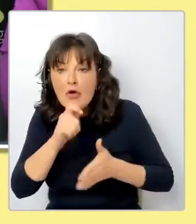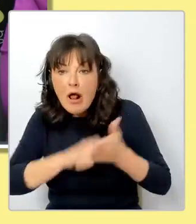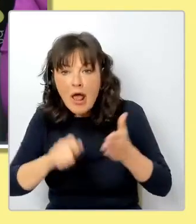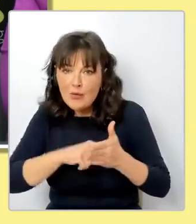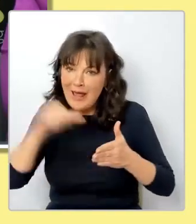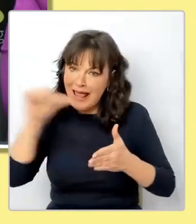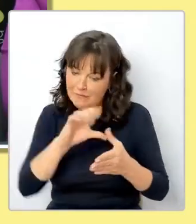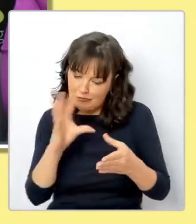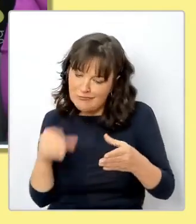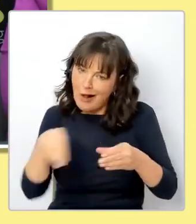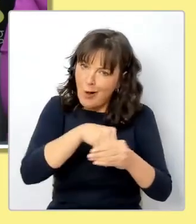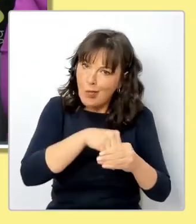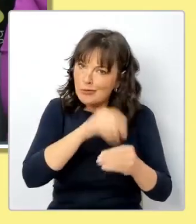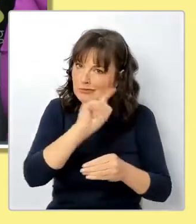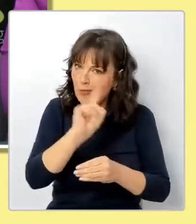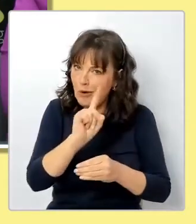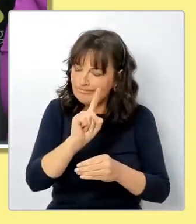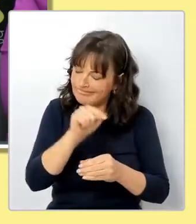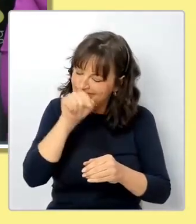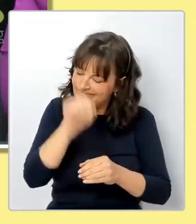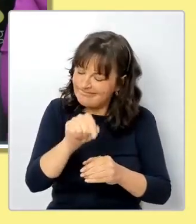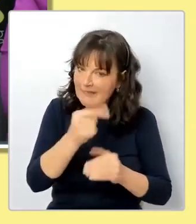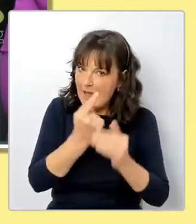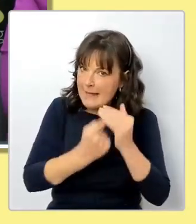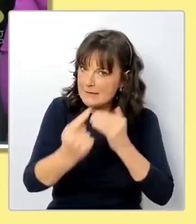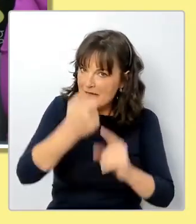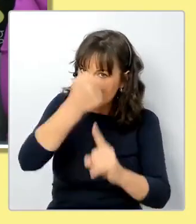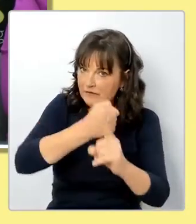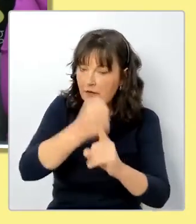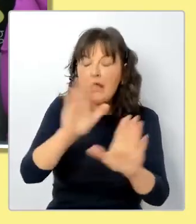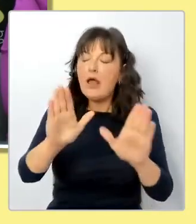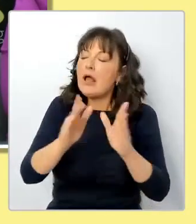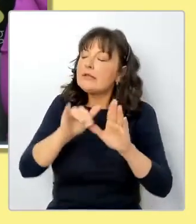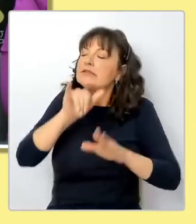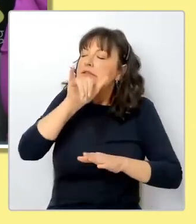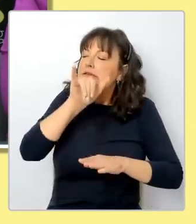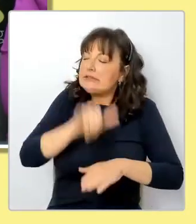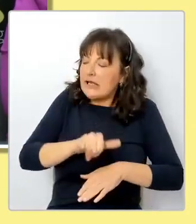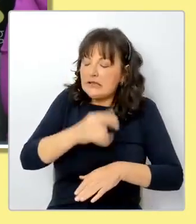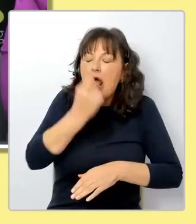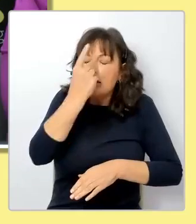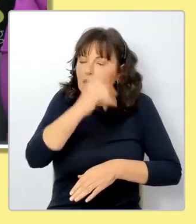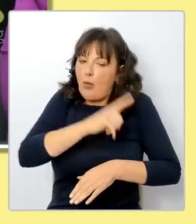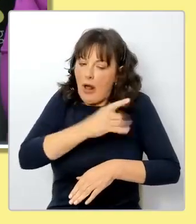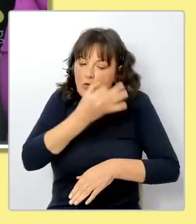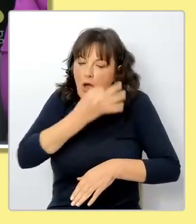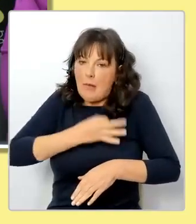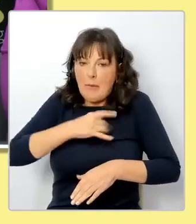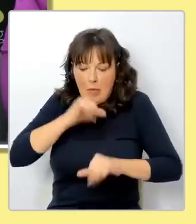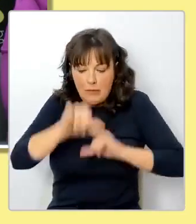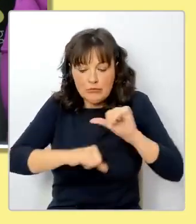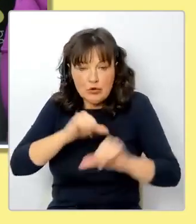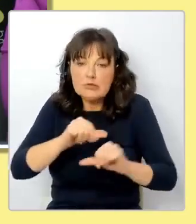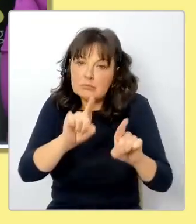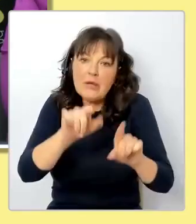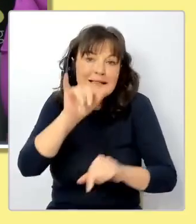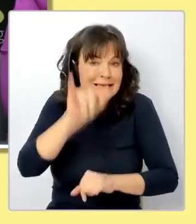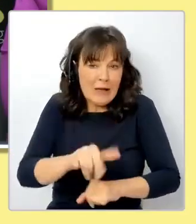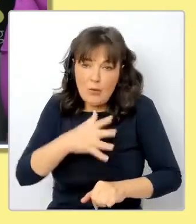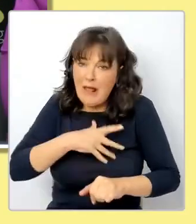to, as well as the process, and I absolutely understand and respect the reason why you're asking about the process, we have to convince the